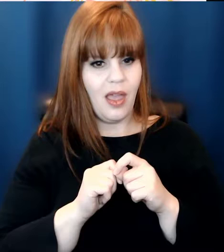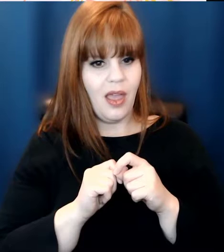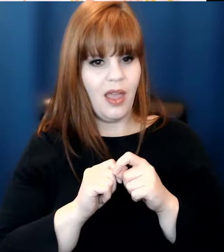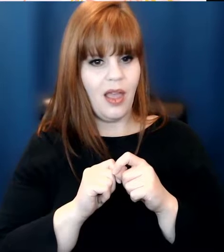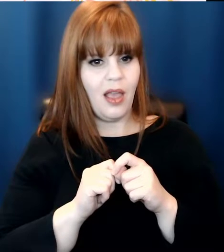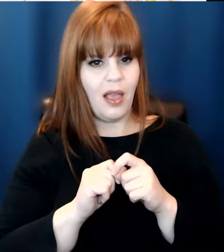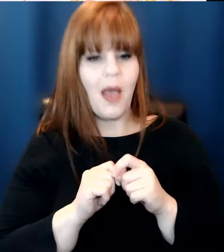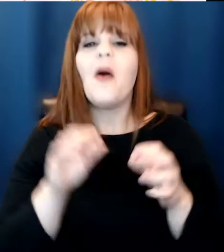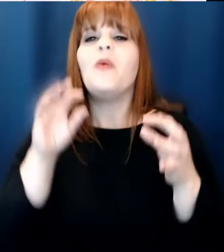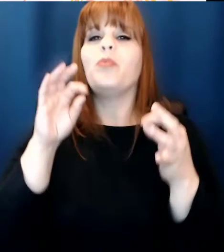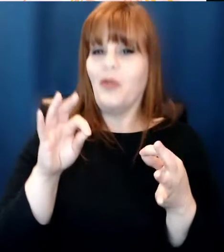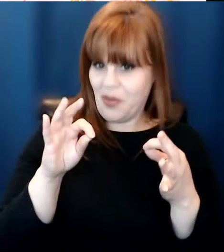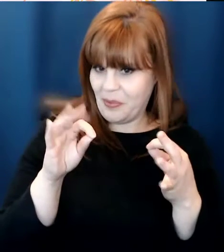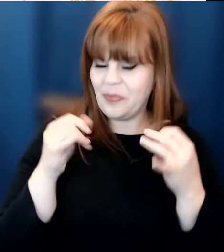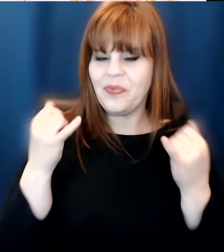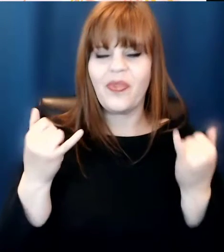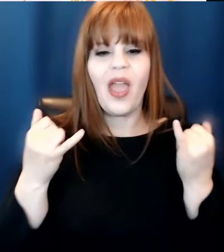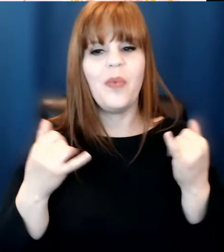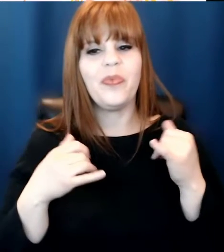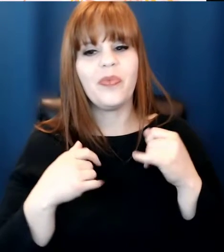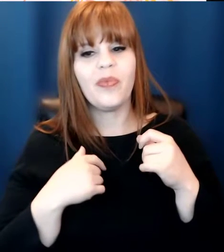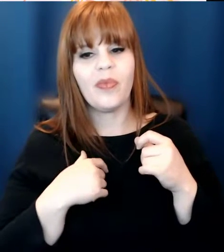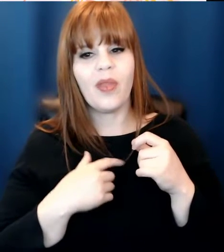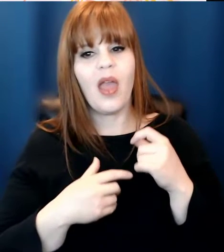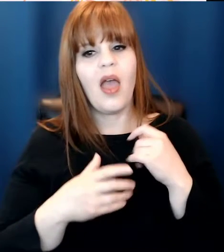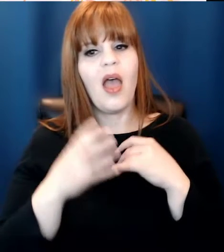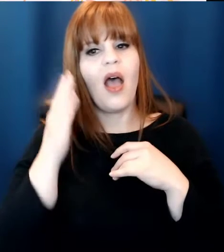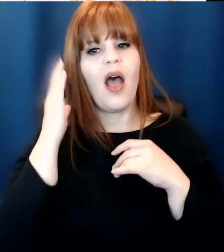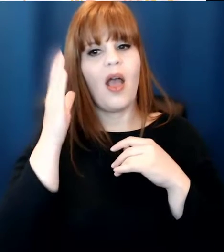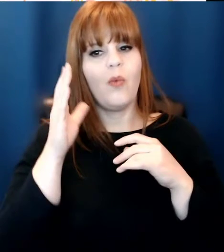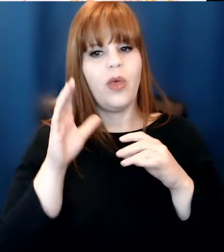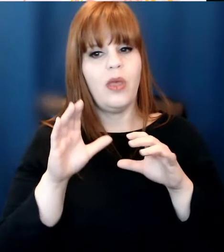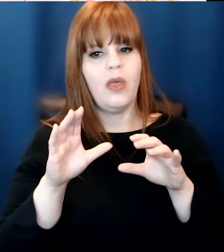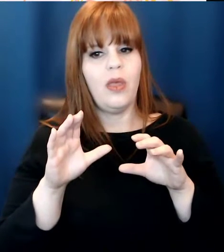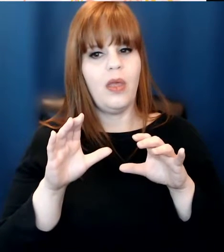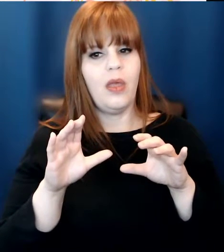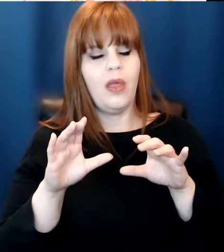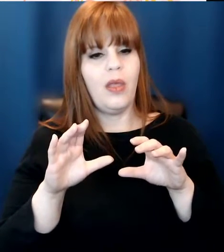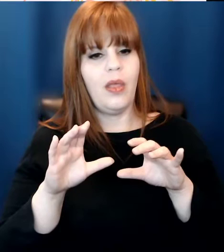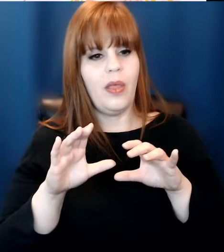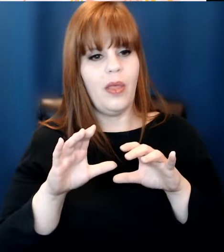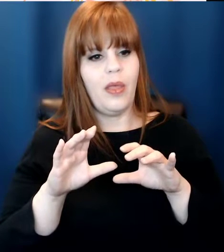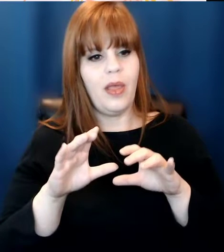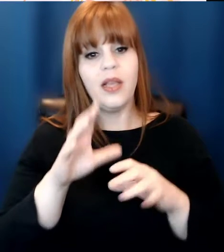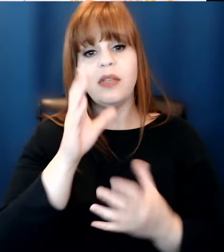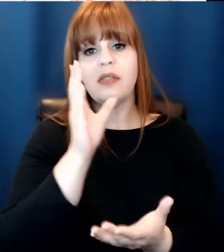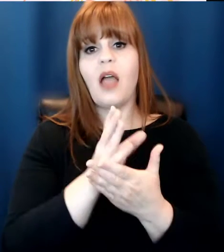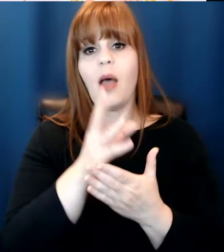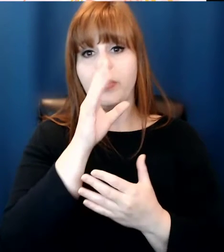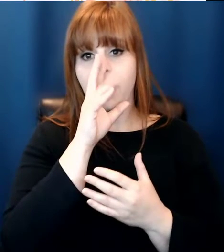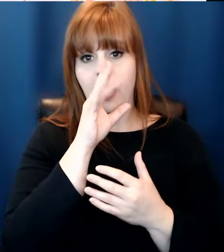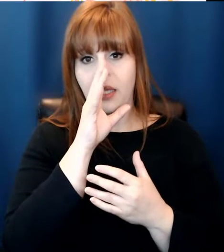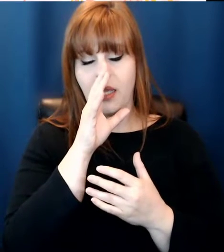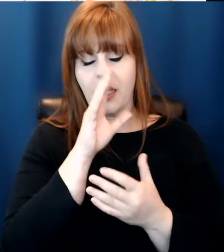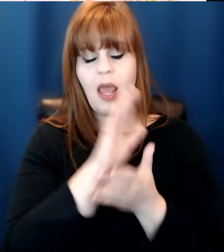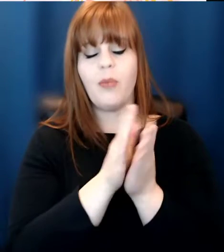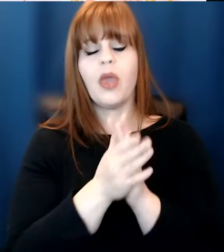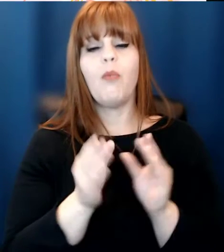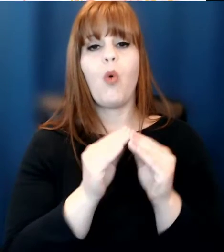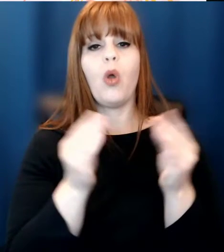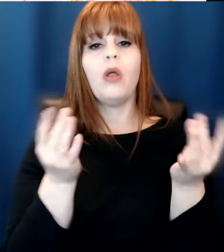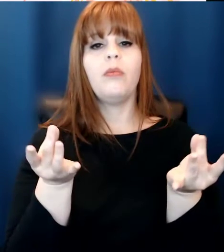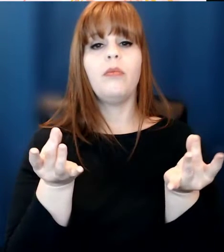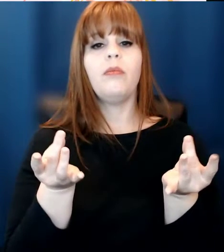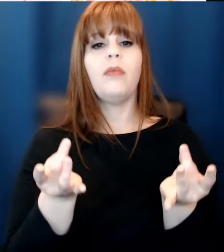So perfect. So now I will perform, stop talking and kind of get into a more